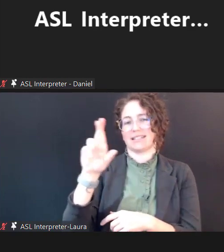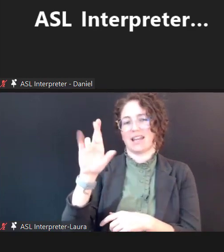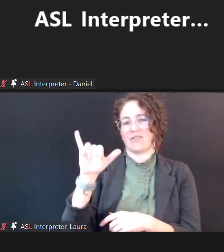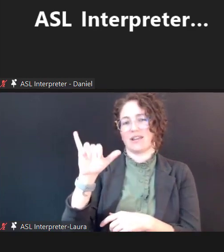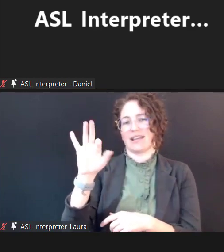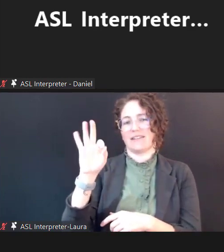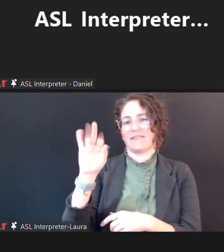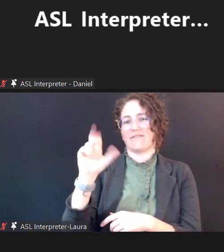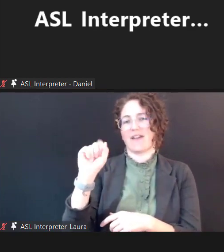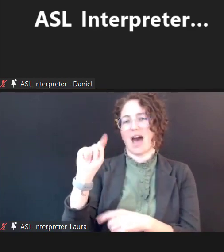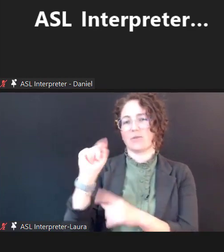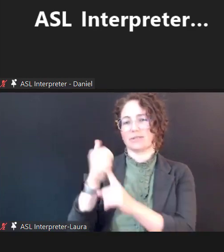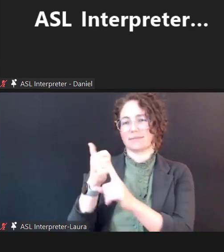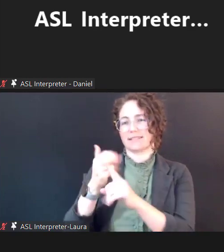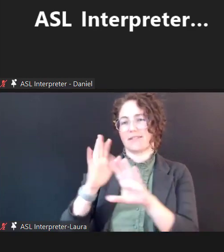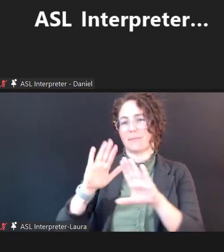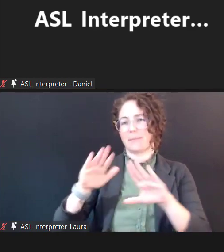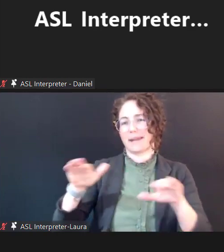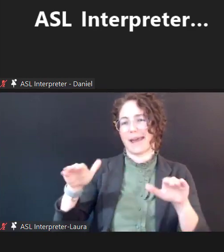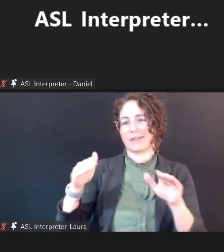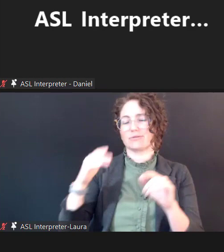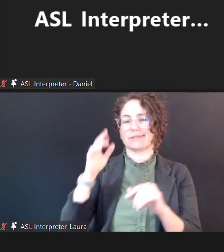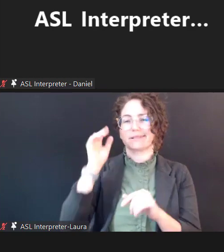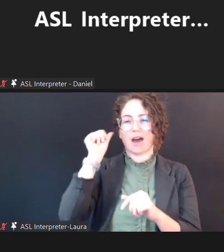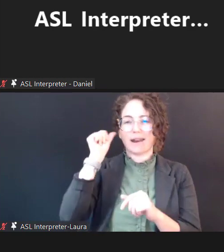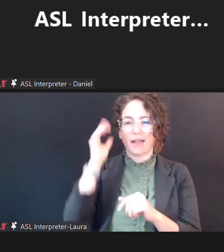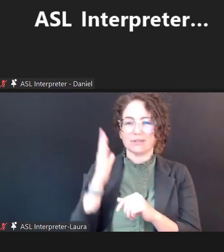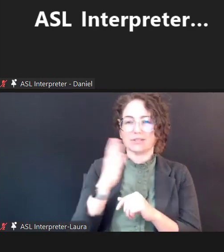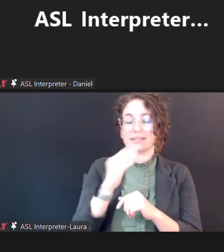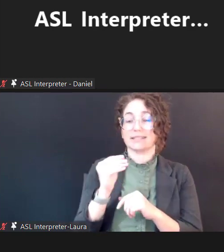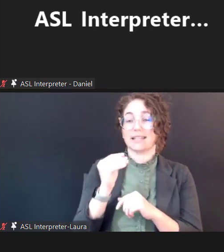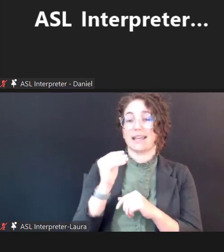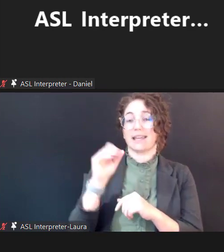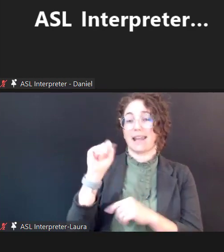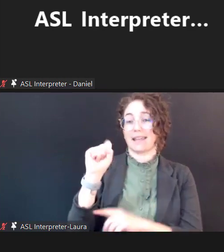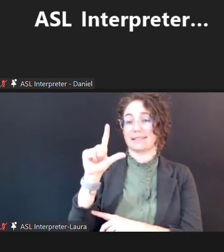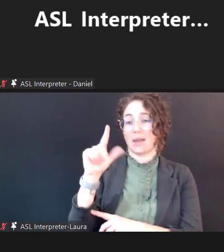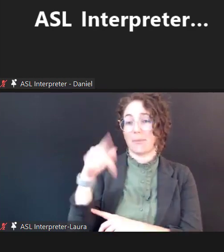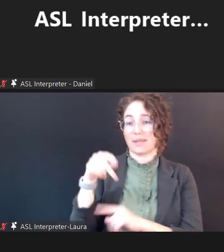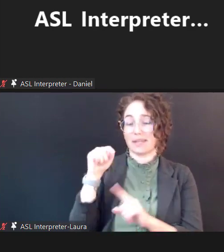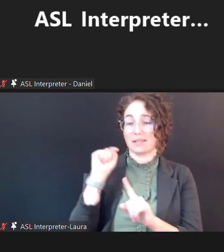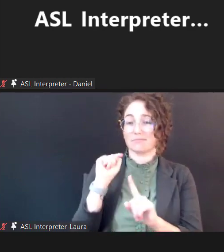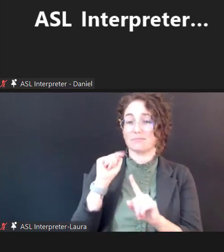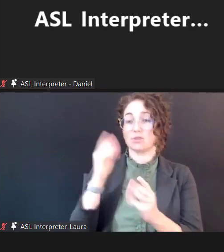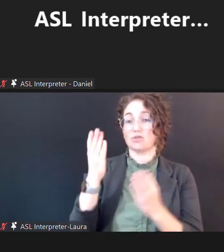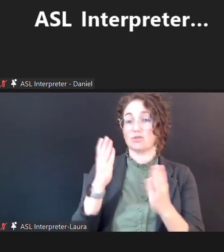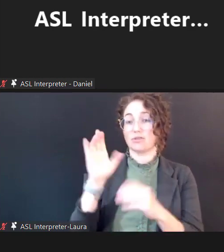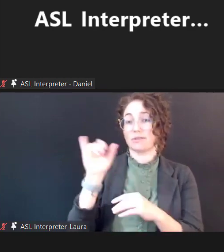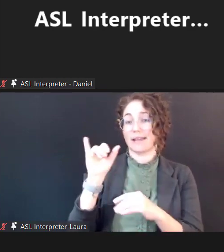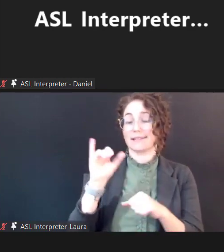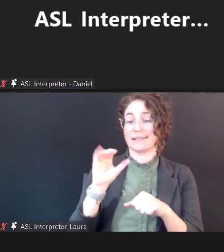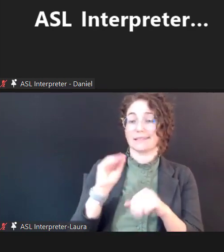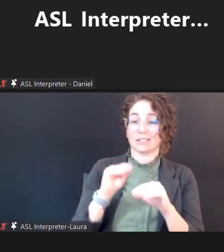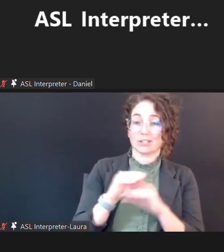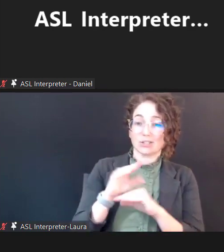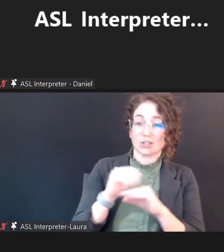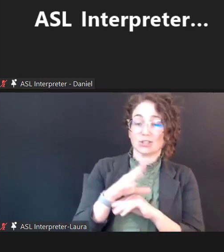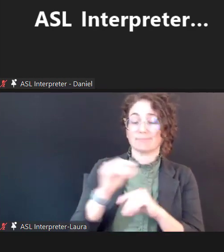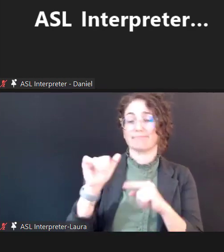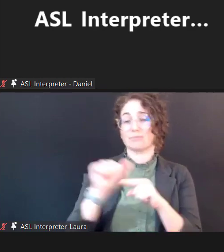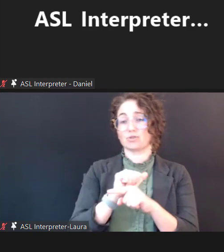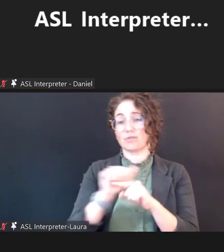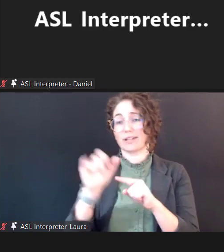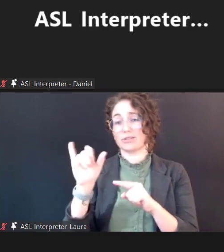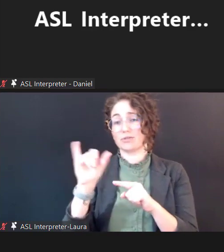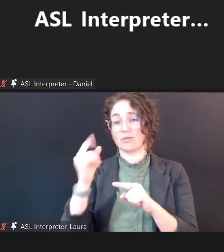a pediatric audiologist and speech language pathologist who has served as a consultant and a trainer to